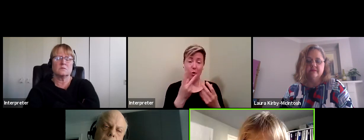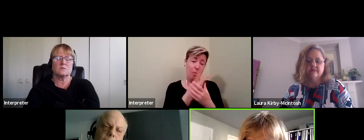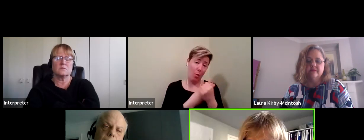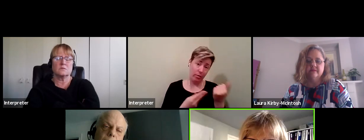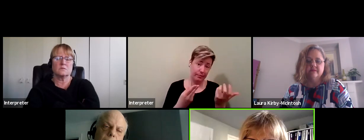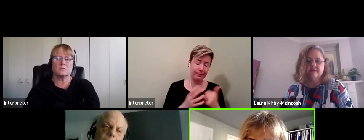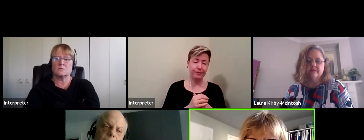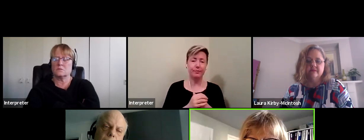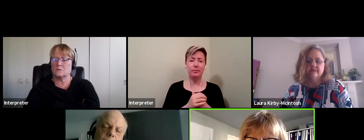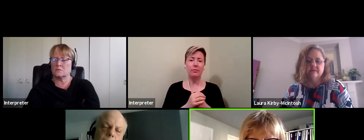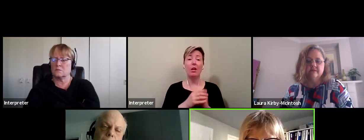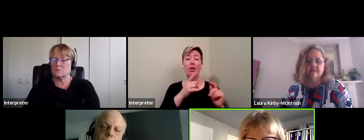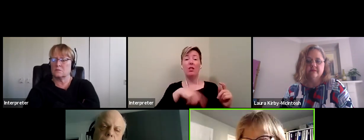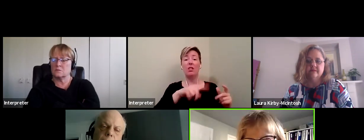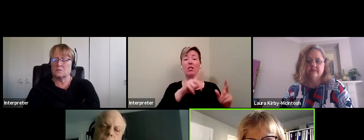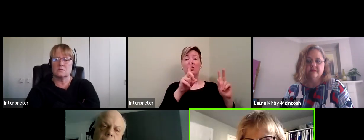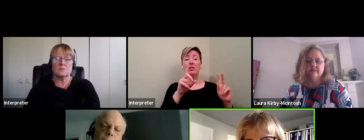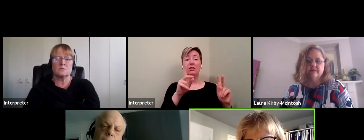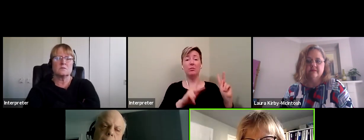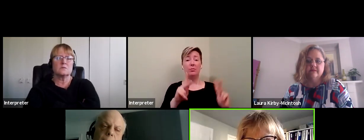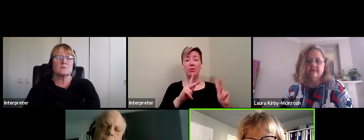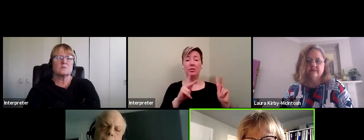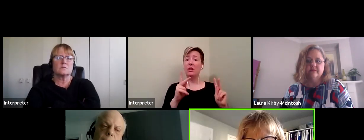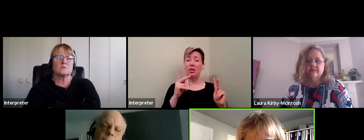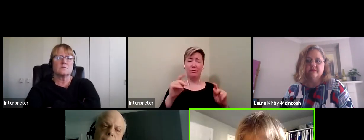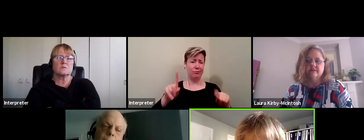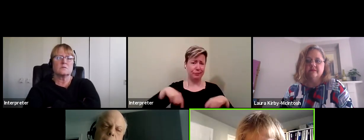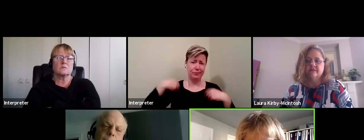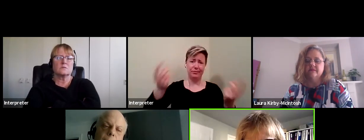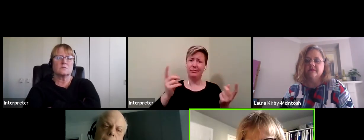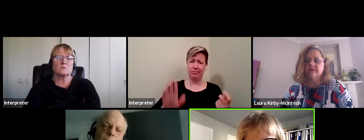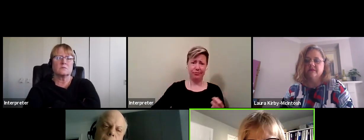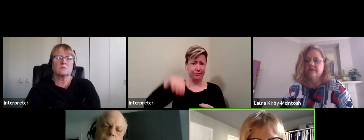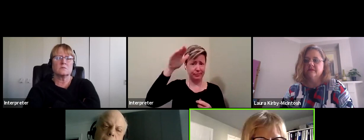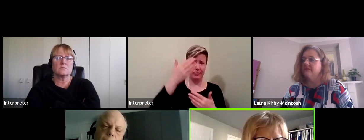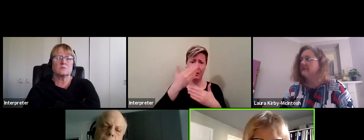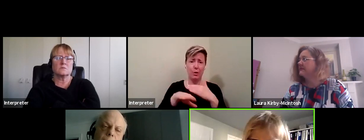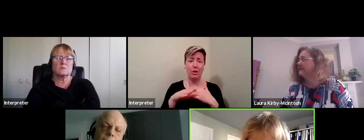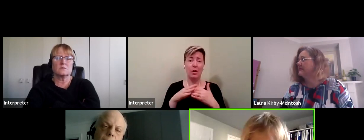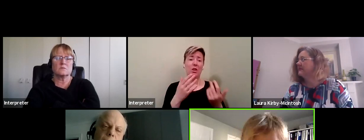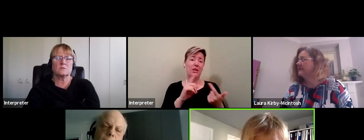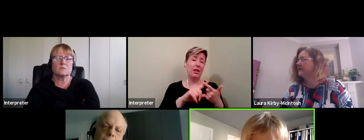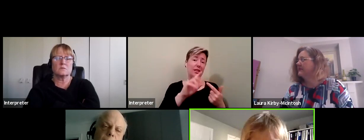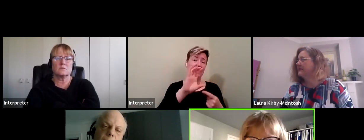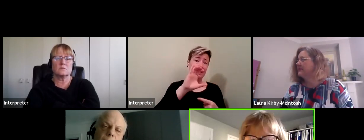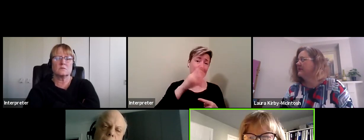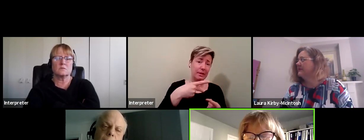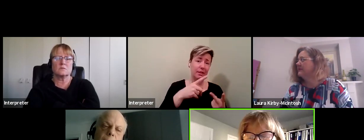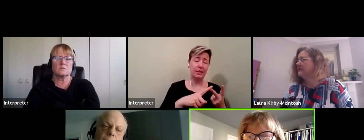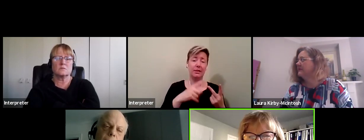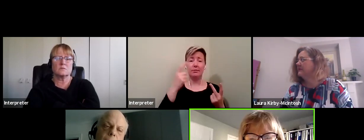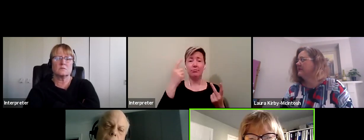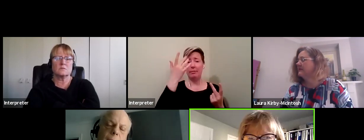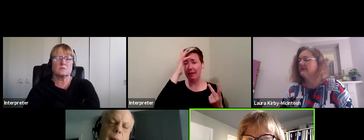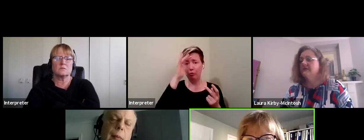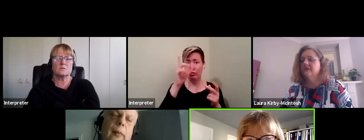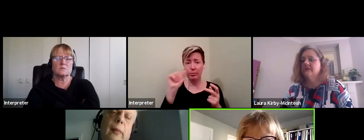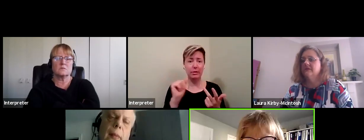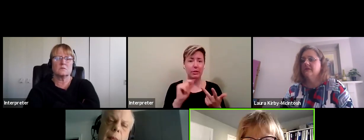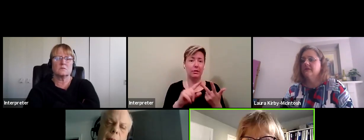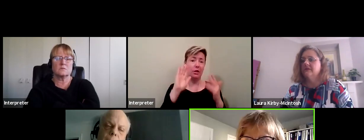lifelong disabilities such as cerebral palsy, intellectual disability, autism spectrum.